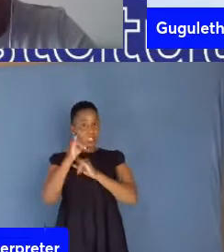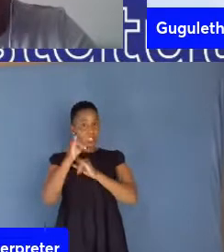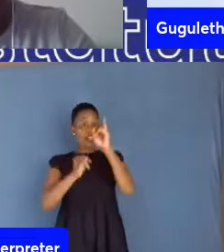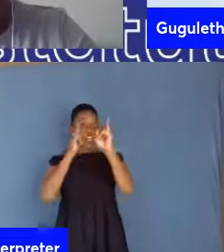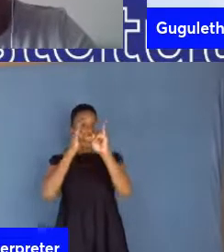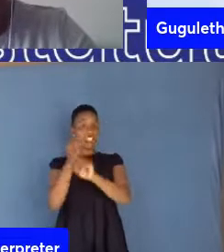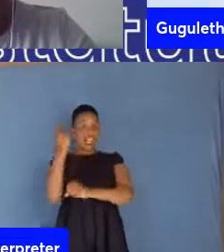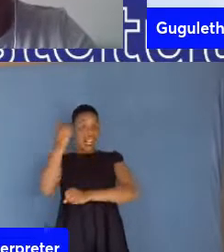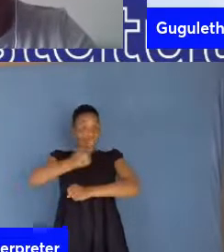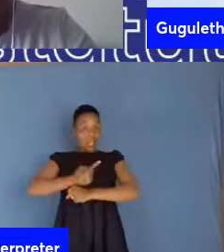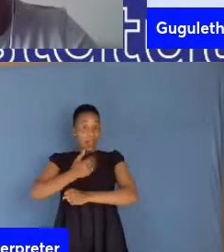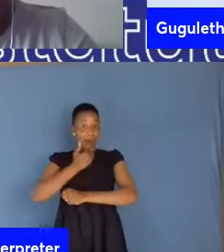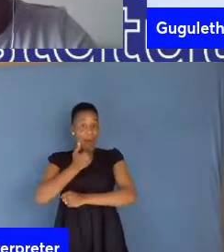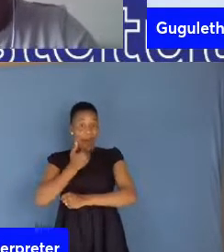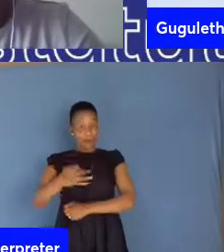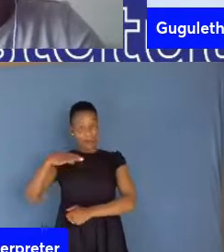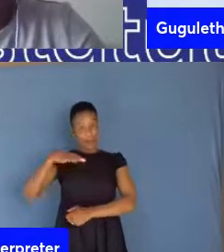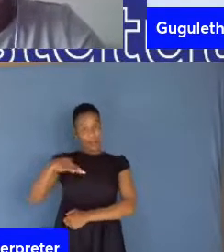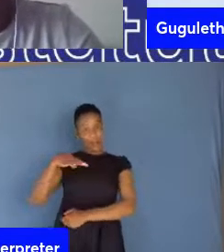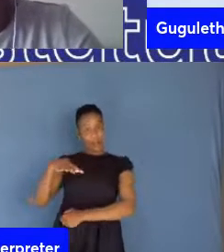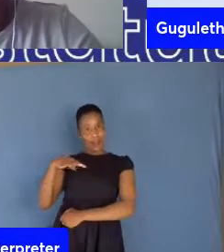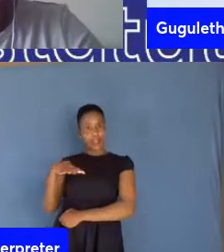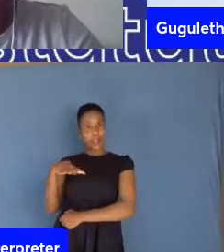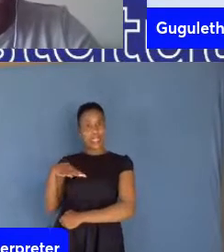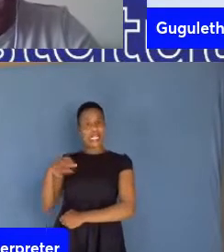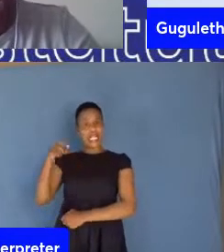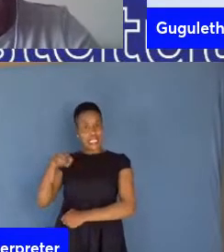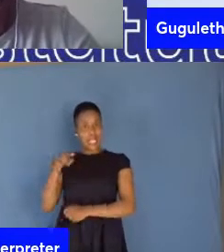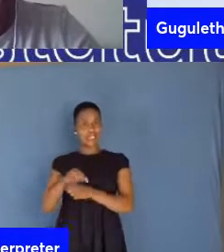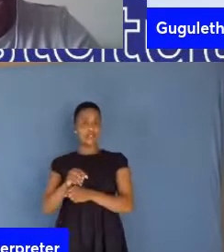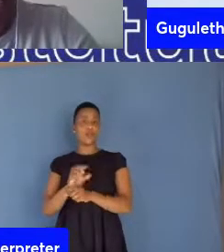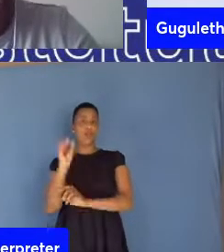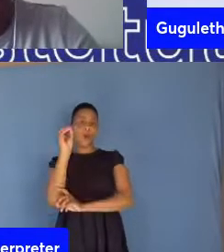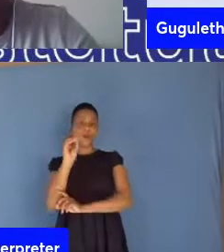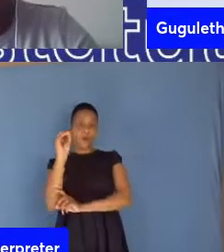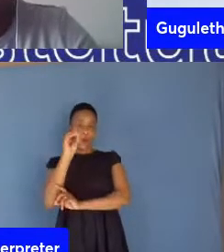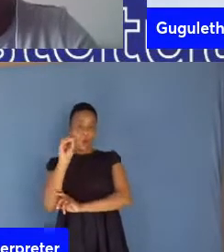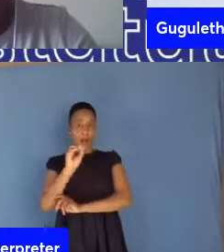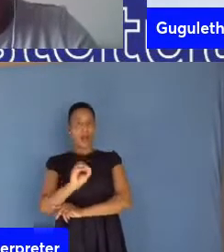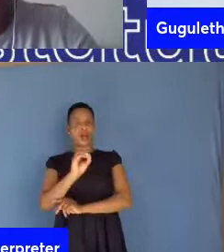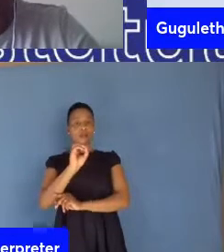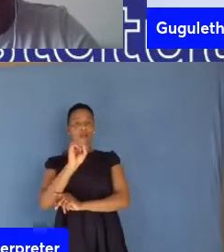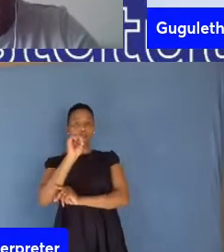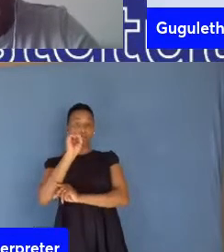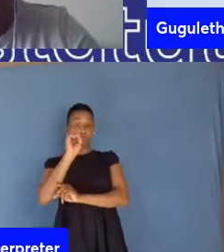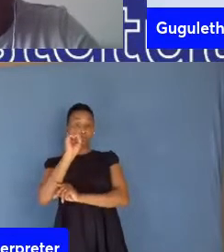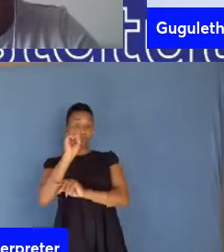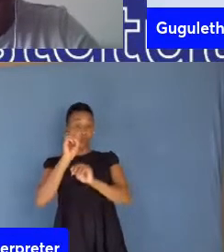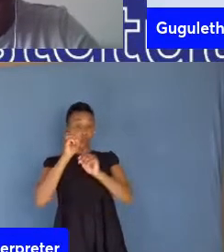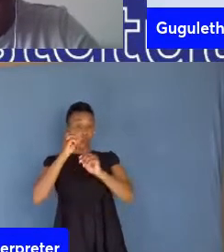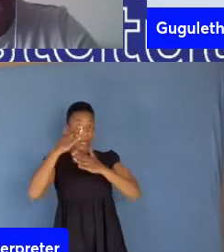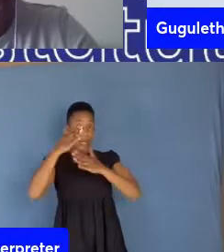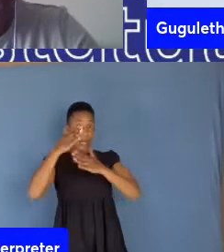October 2022. So to introduce our panel today, we